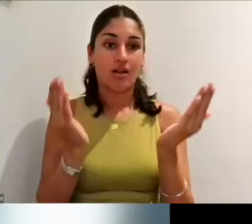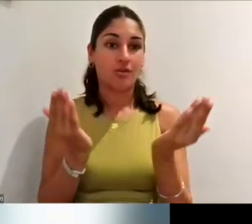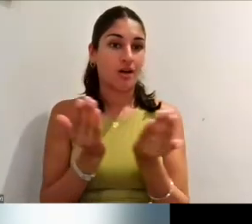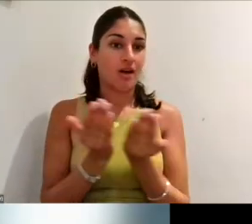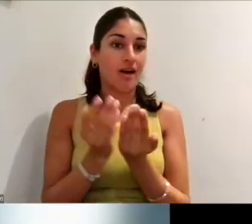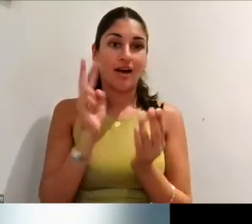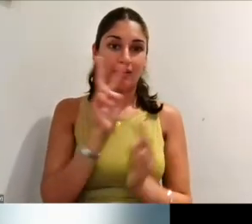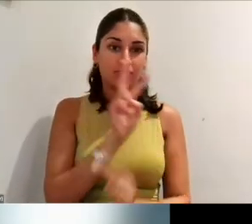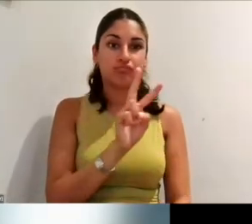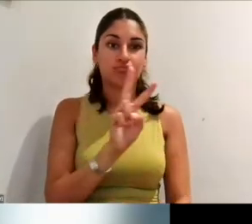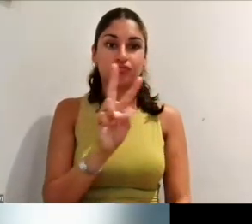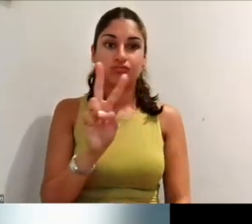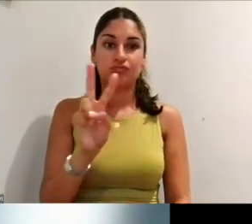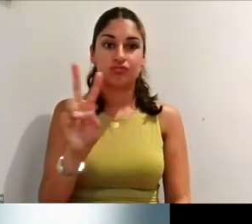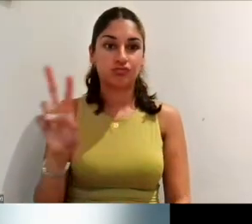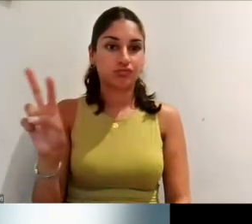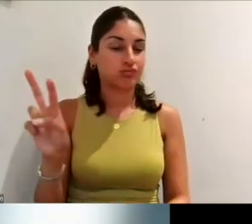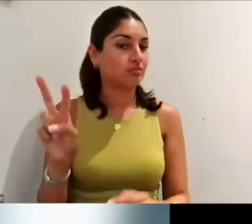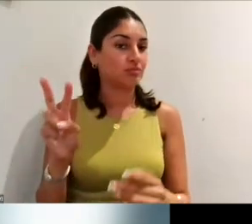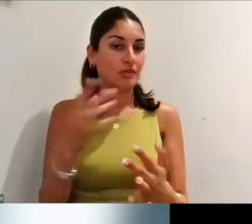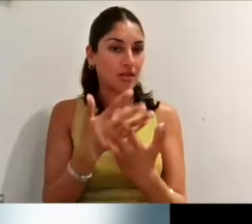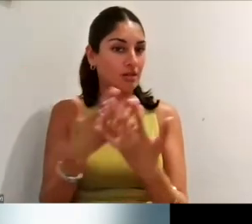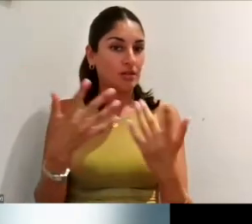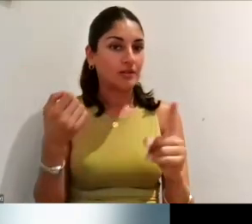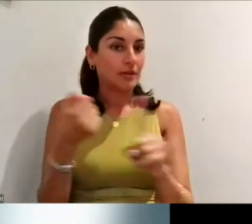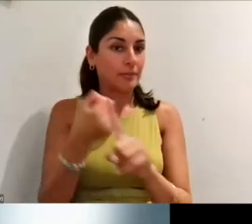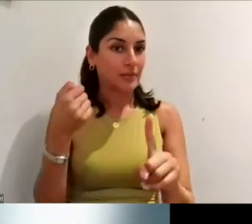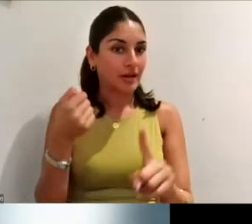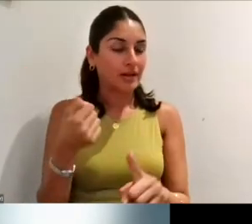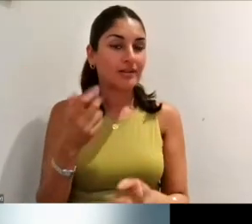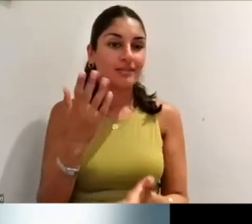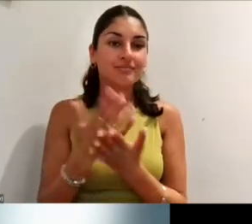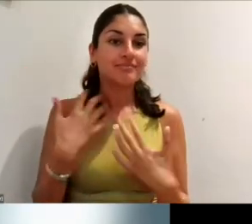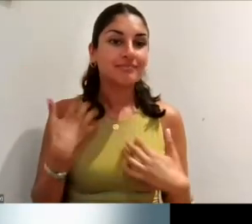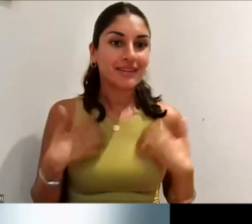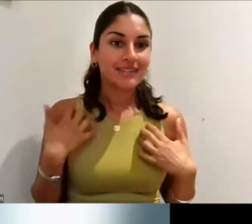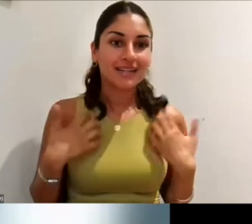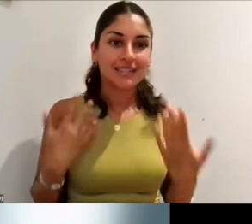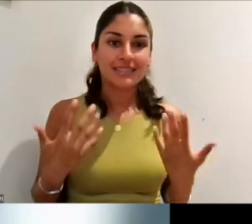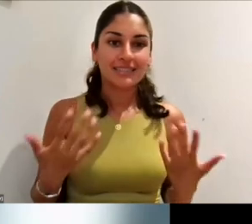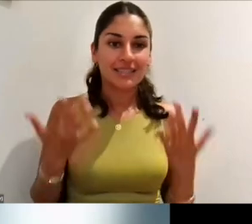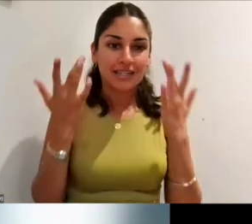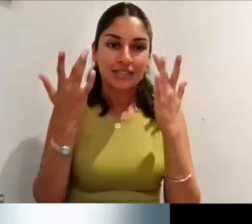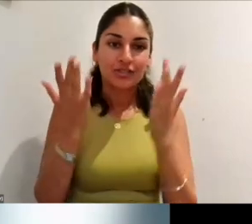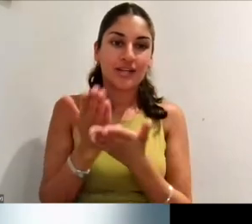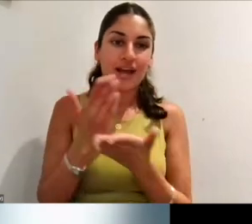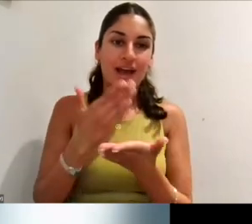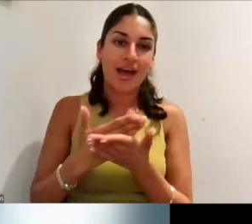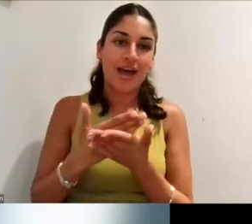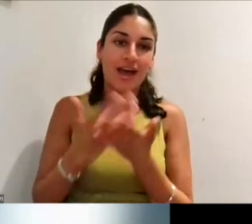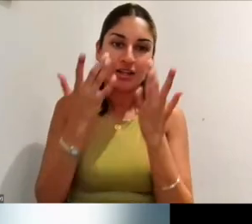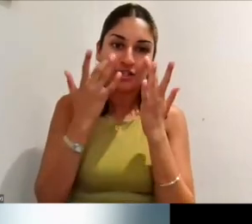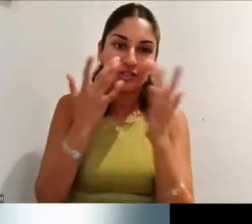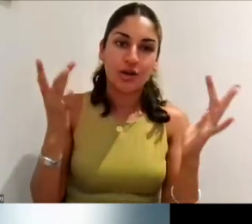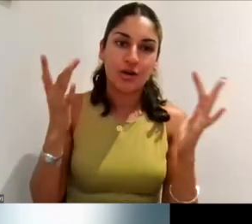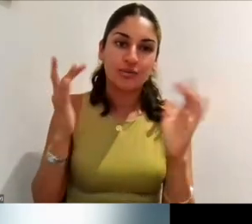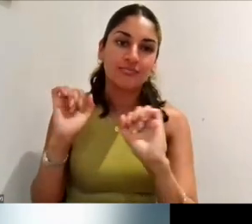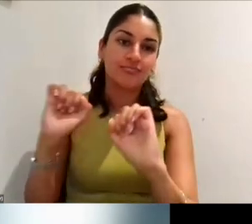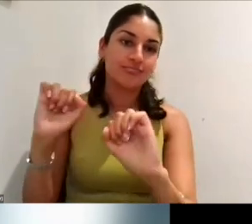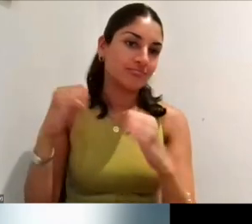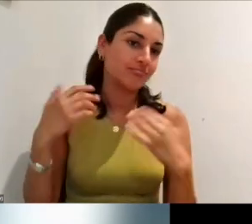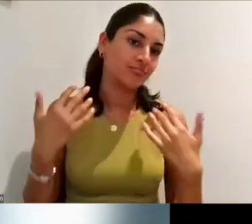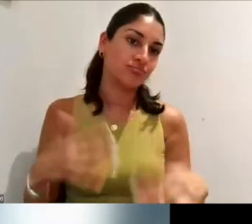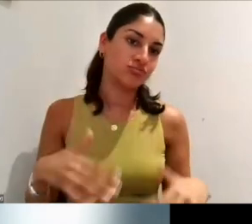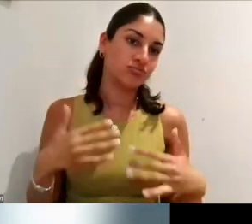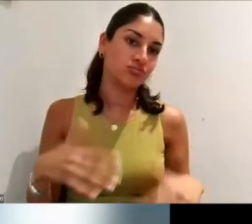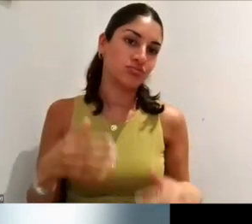out soon enough across the globe. And I'm really excited today to share with you all these incredible